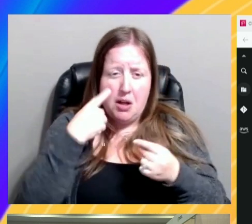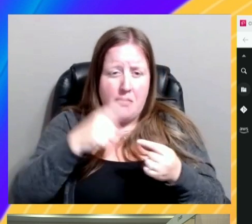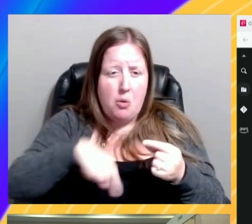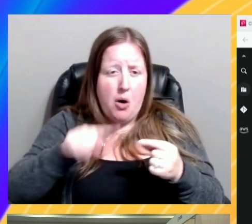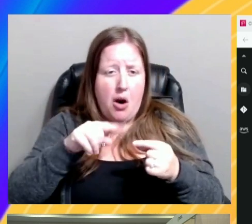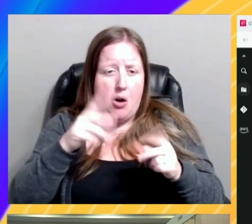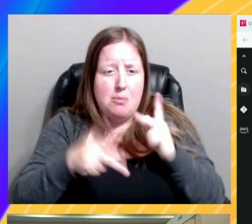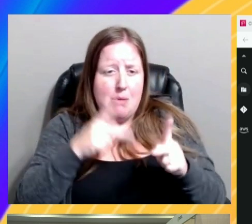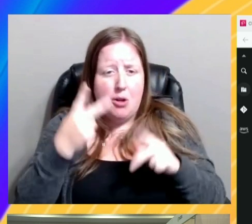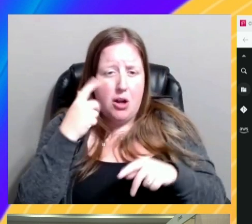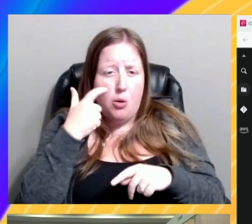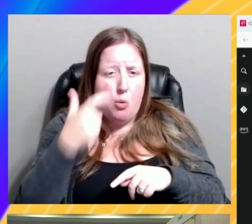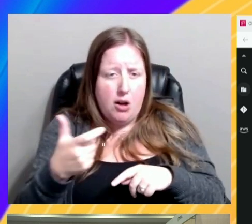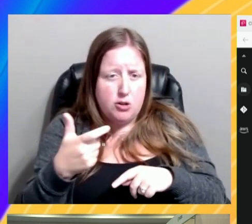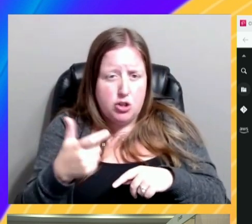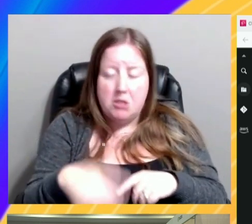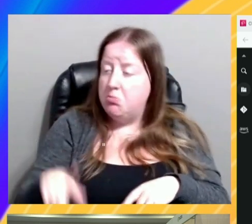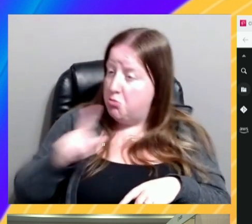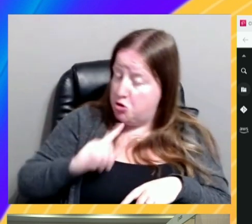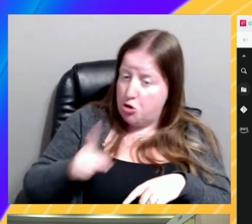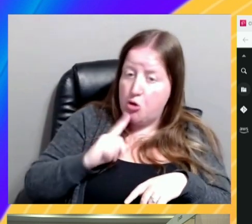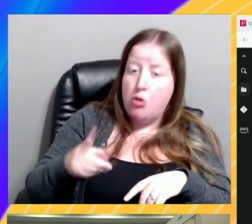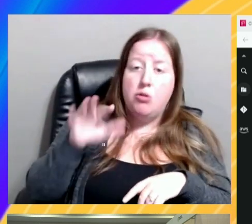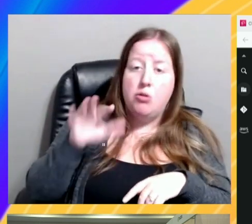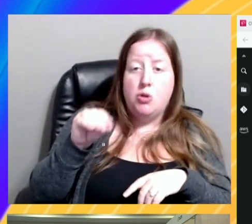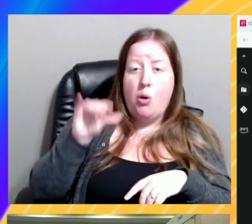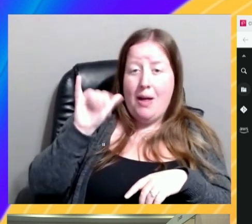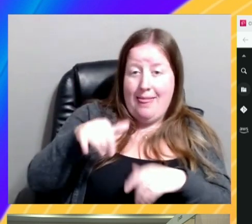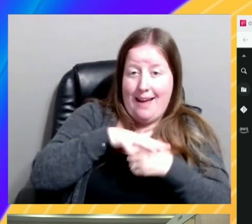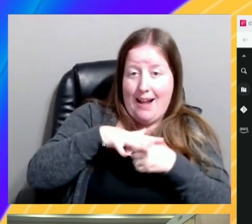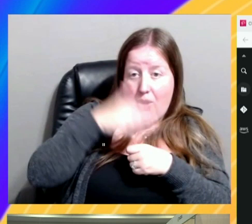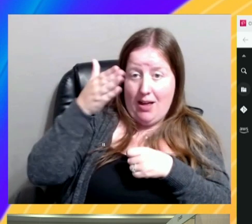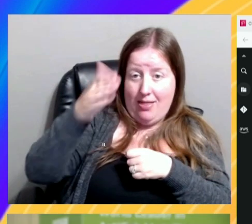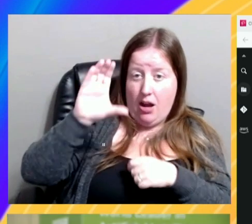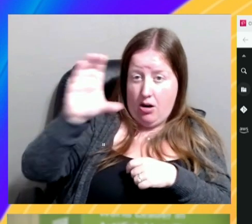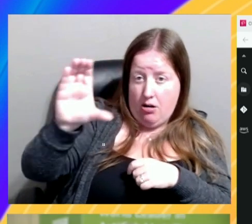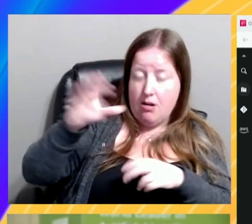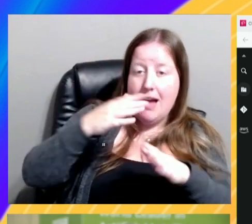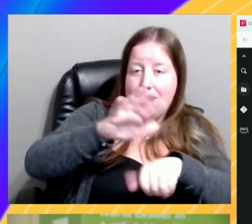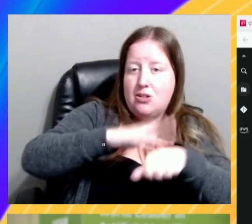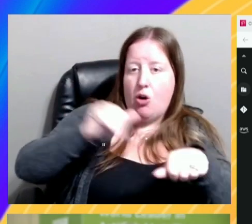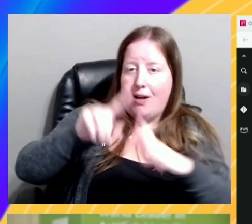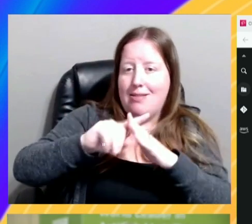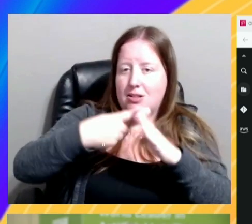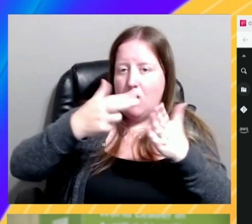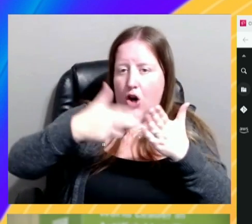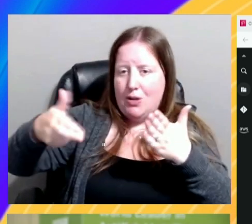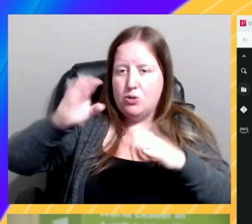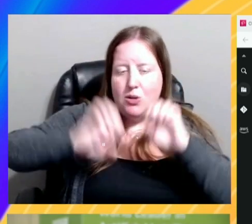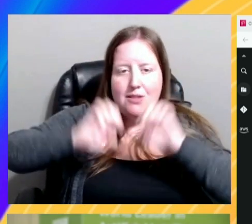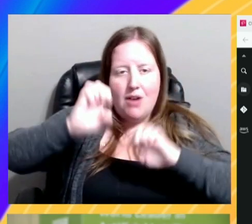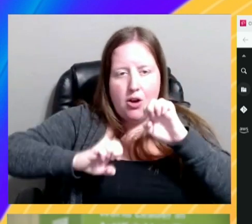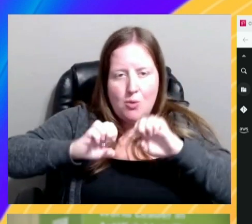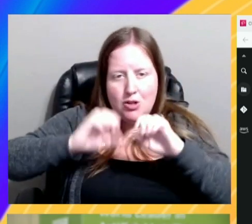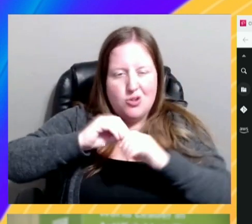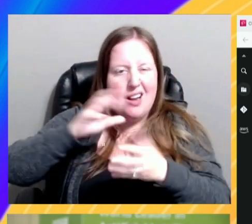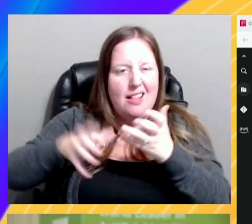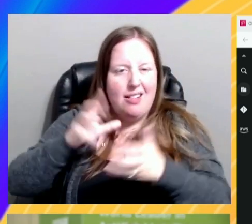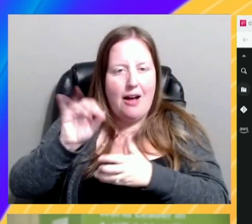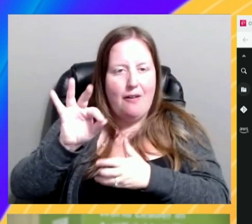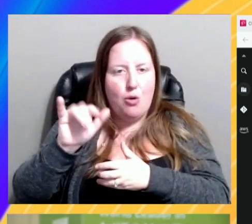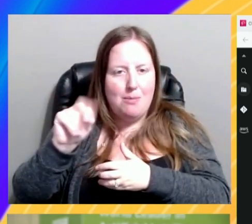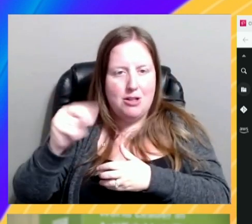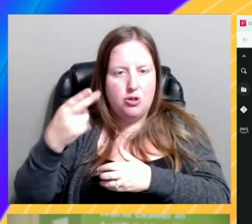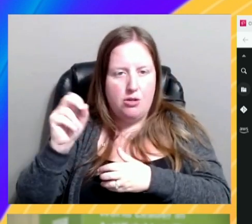live? Sure. So this particular area right here is actually calling the start resource evaluation in a CloudFormation hook. It's passing in